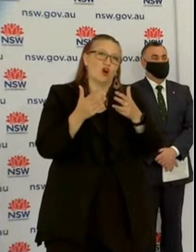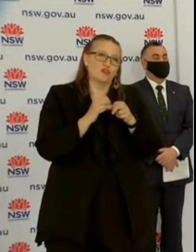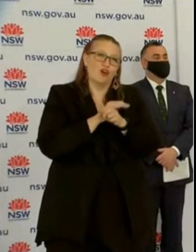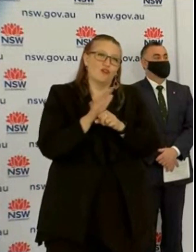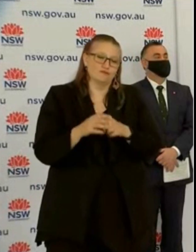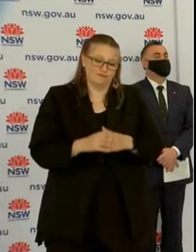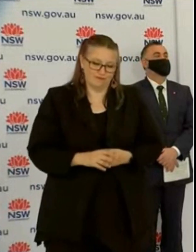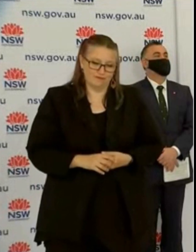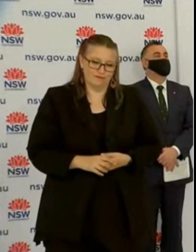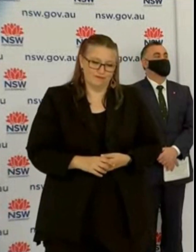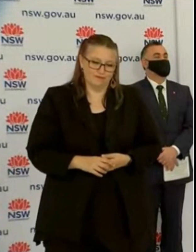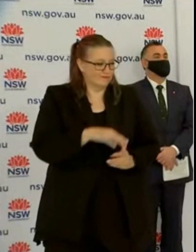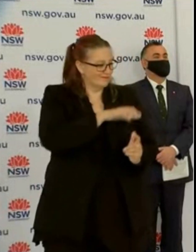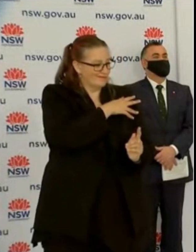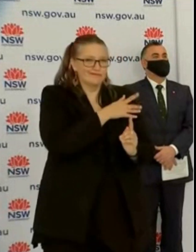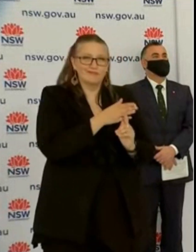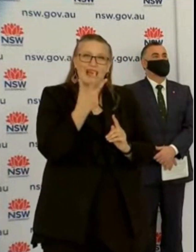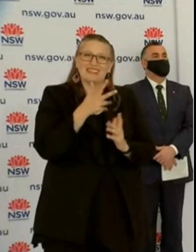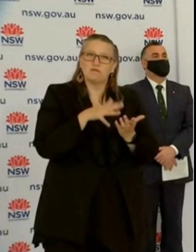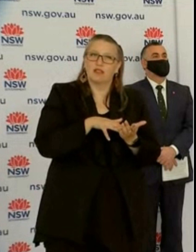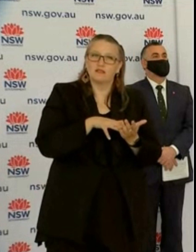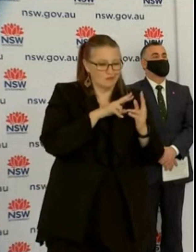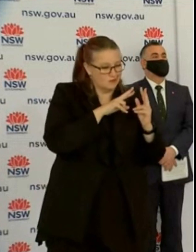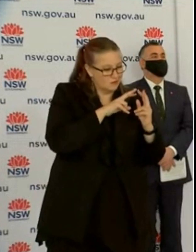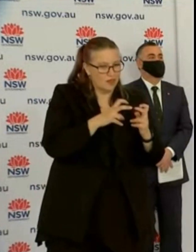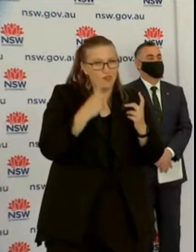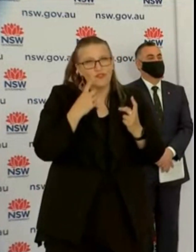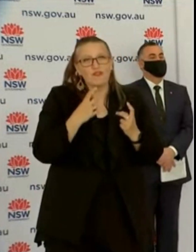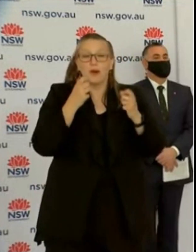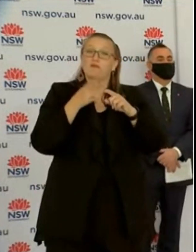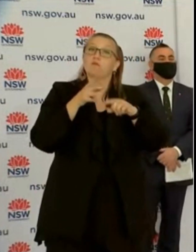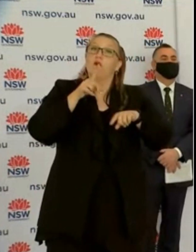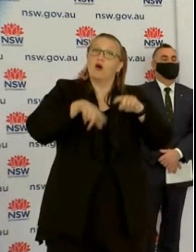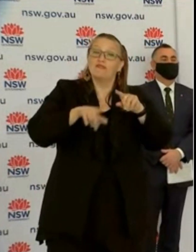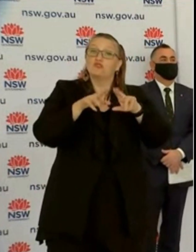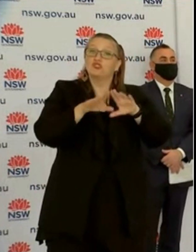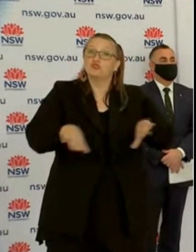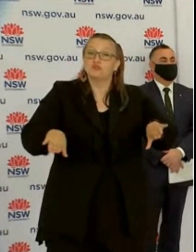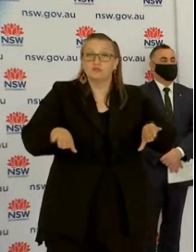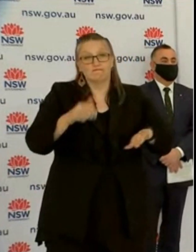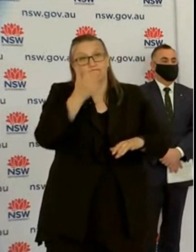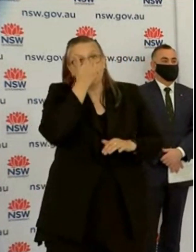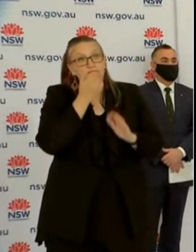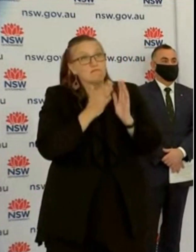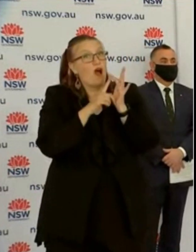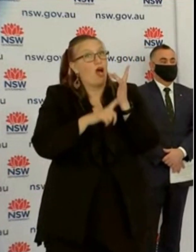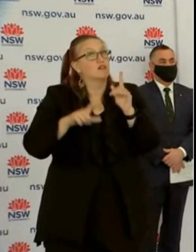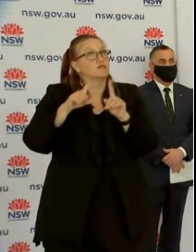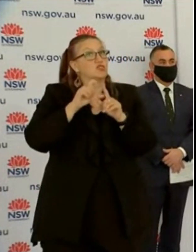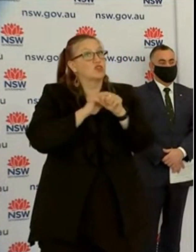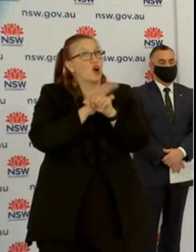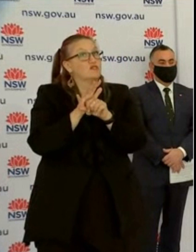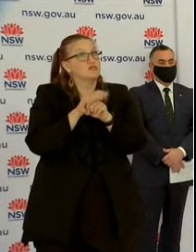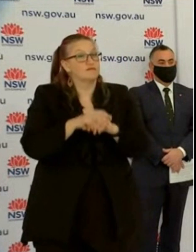and it's consistent with data over the course of the pandemic, that COVID-19 remains generally mild in children. Only around